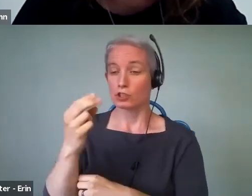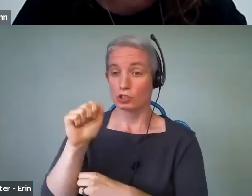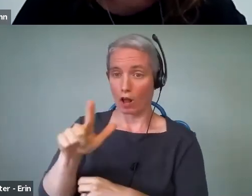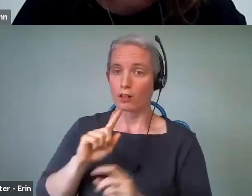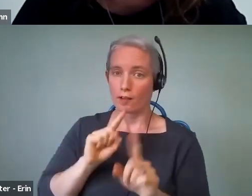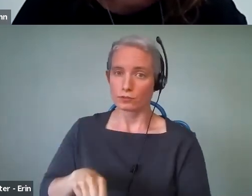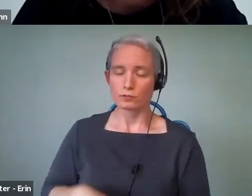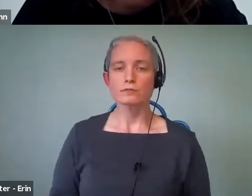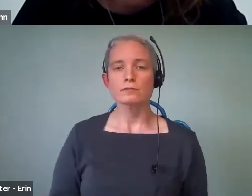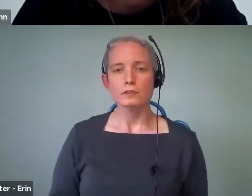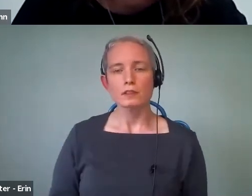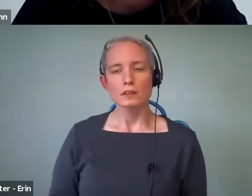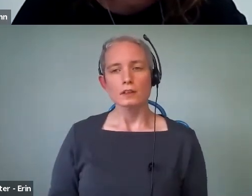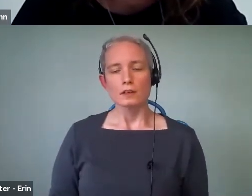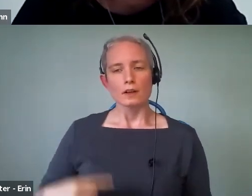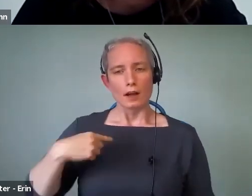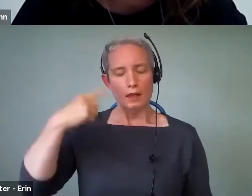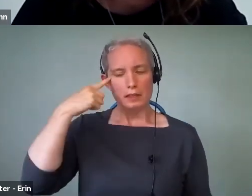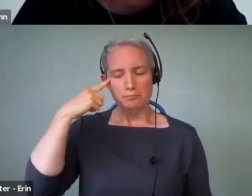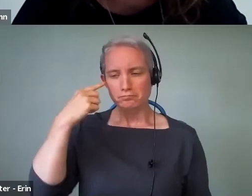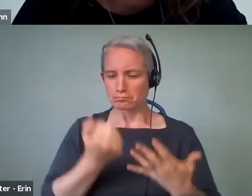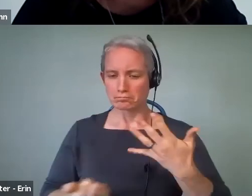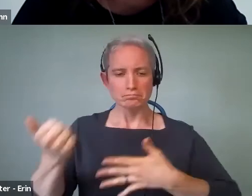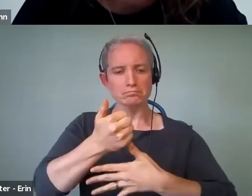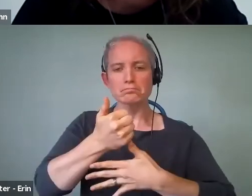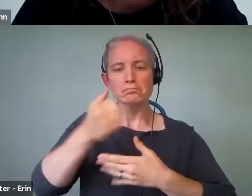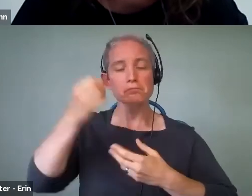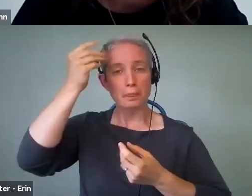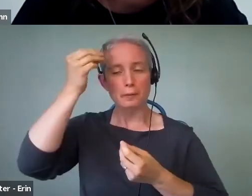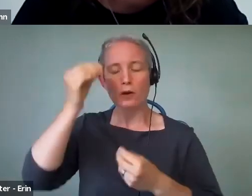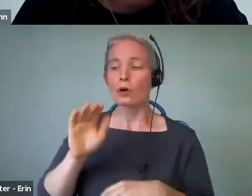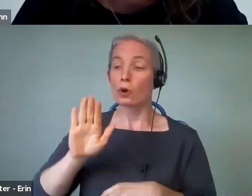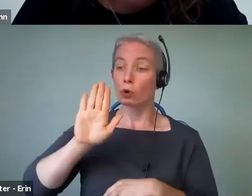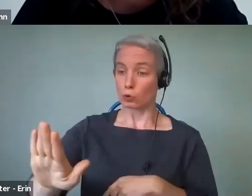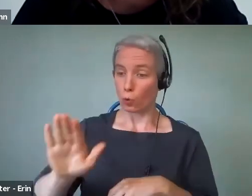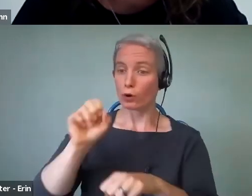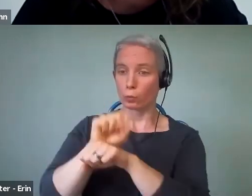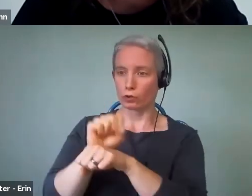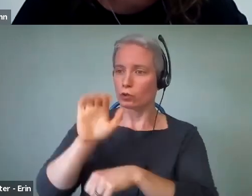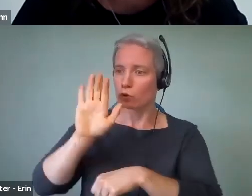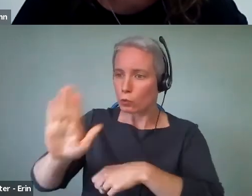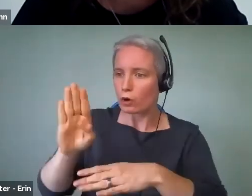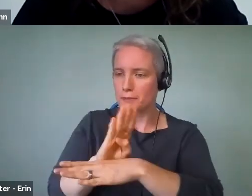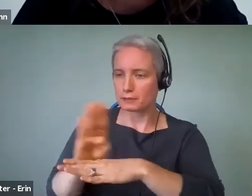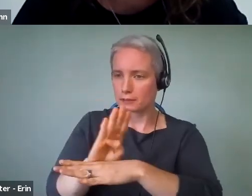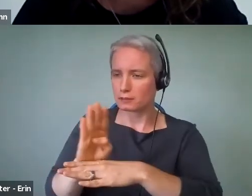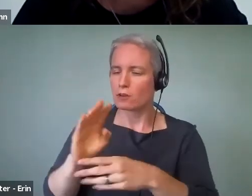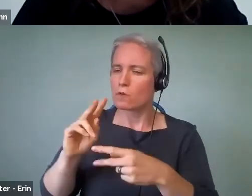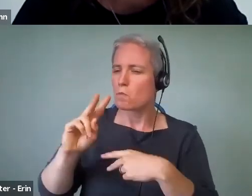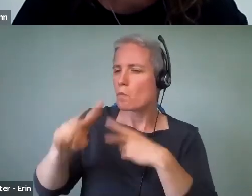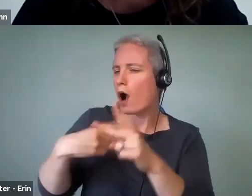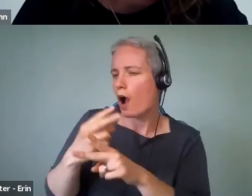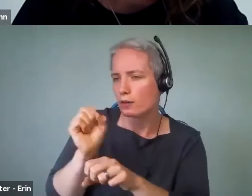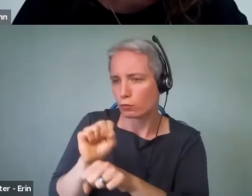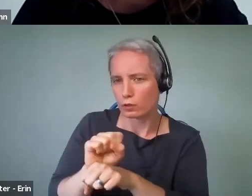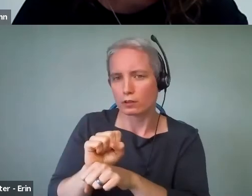first things you would think is, what is the nature of work? What is the nature of work? And what is it that you want